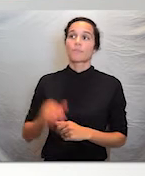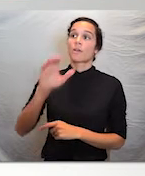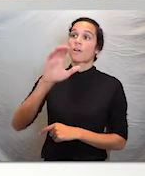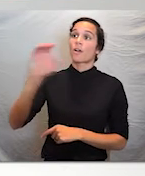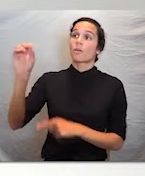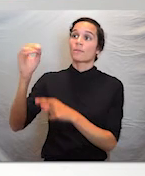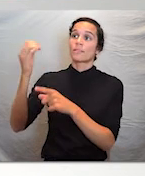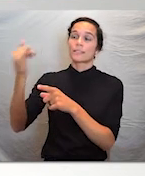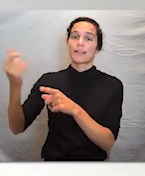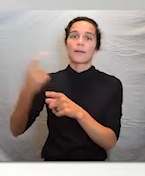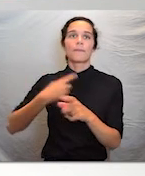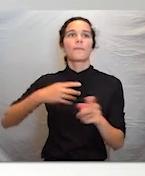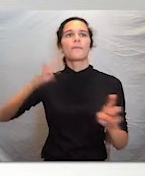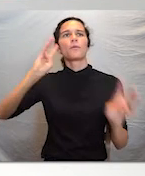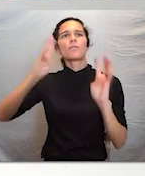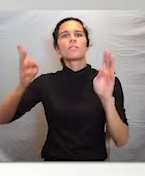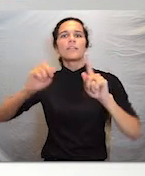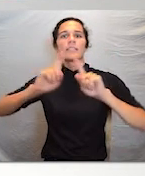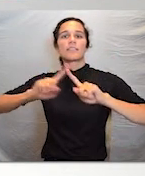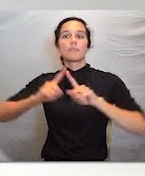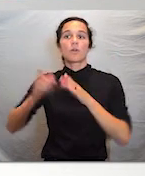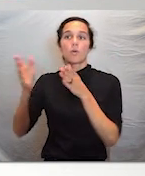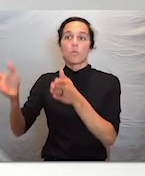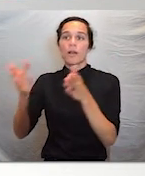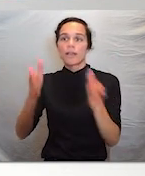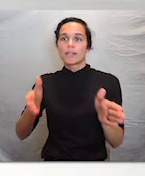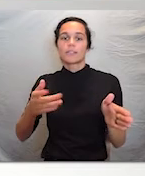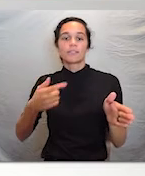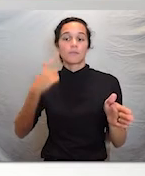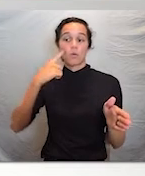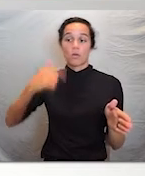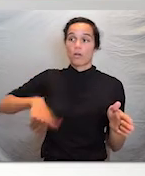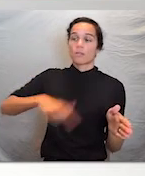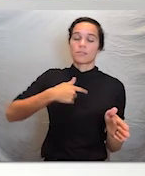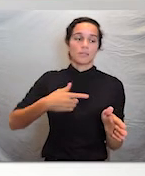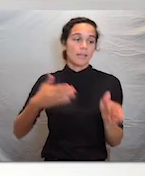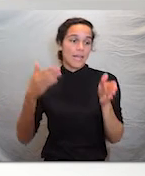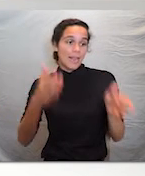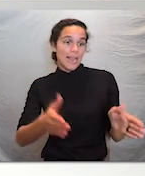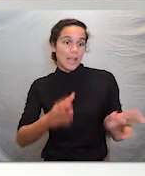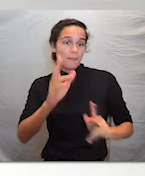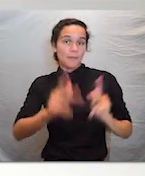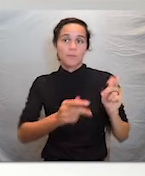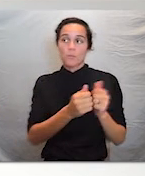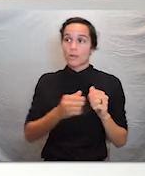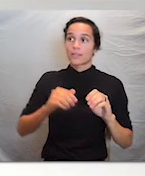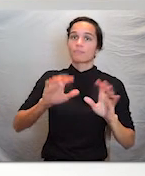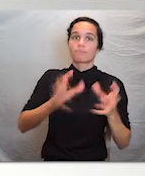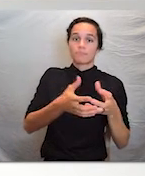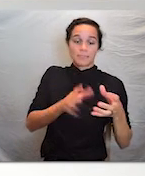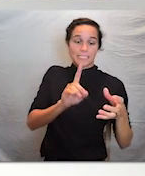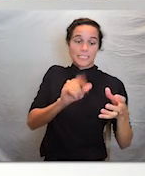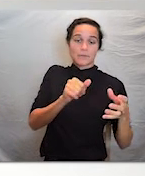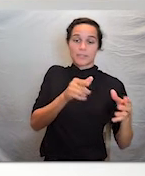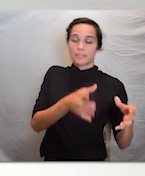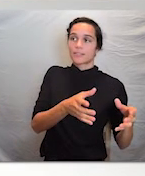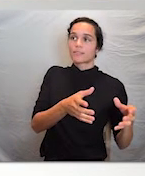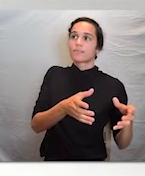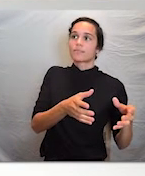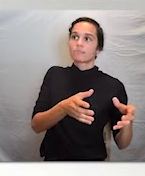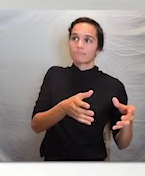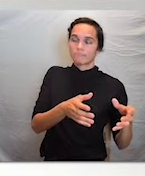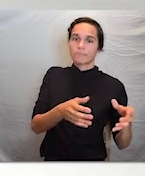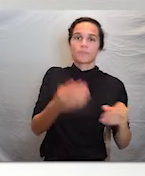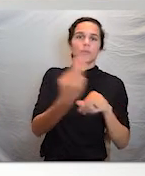become innovative, to allow people with disabilities try